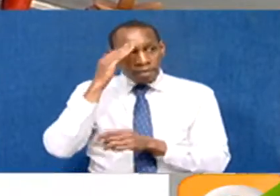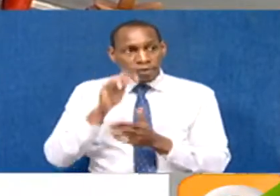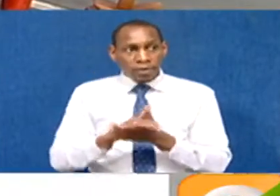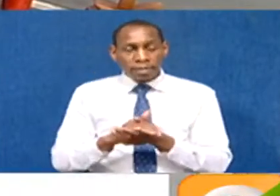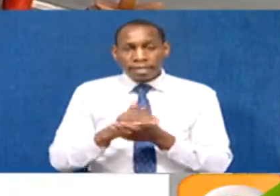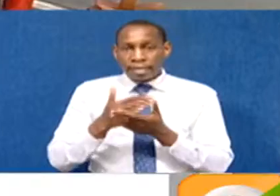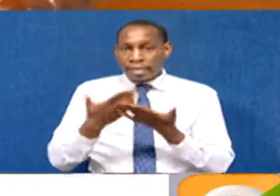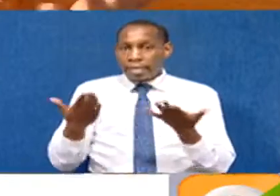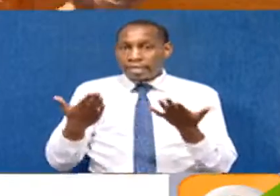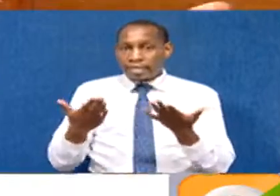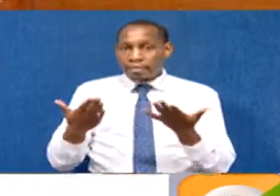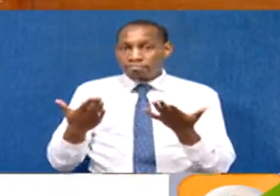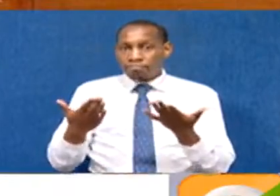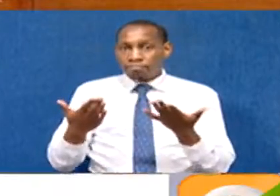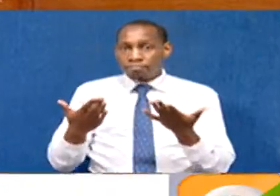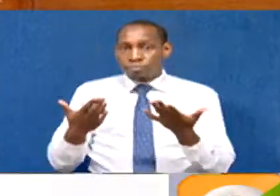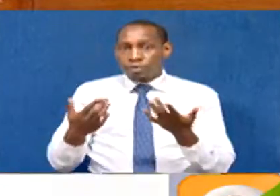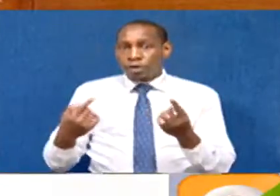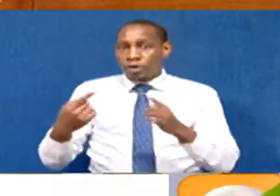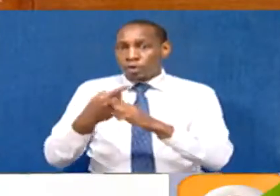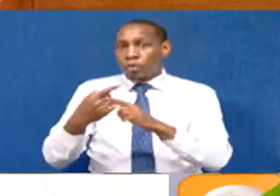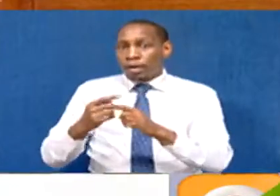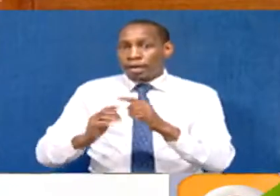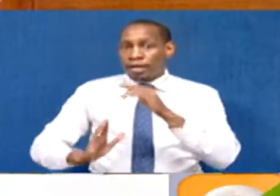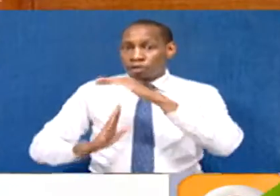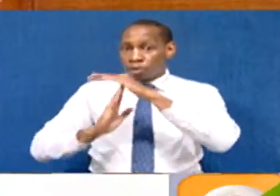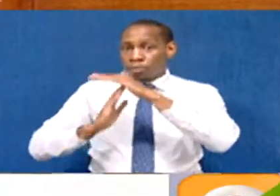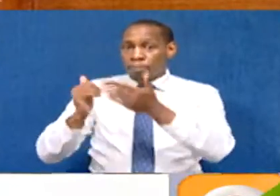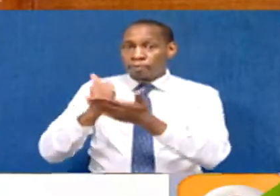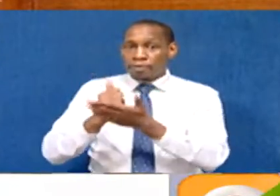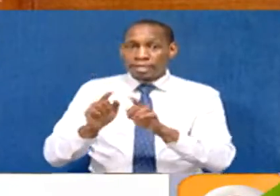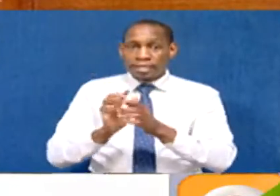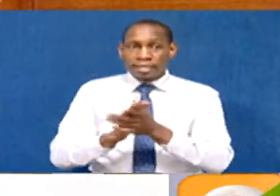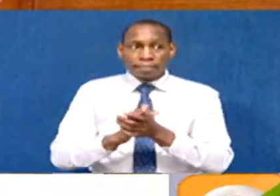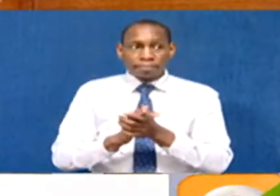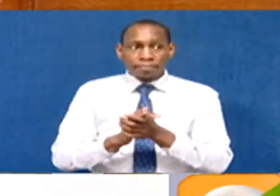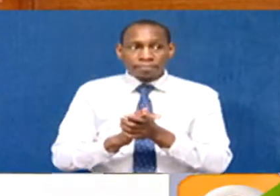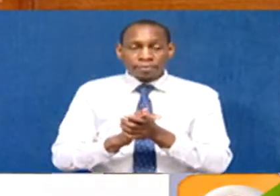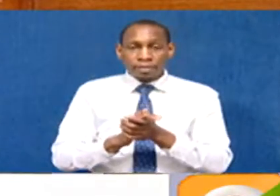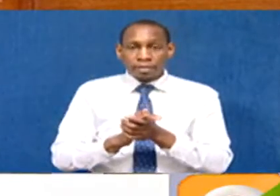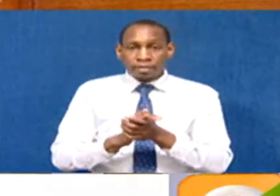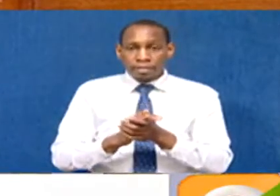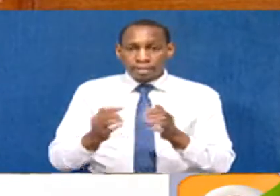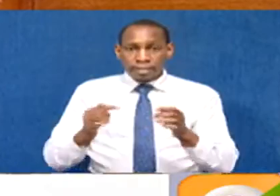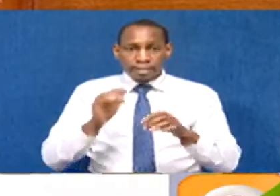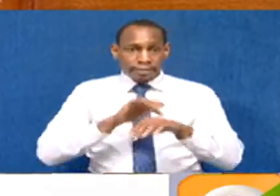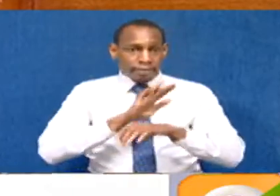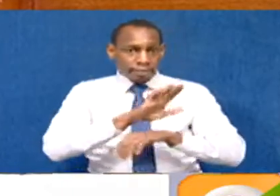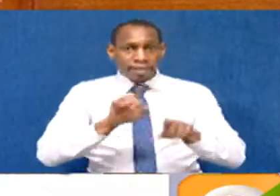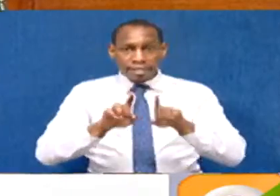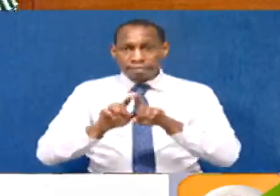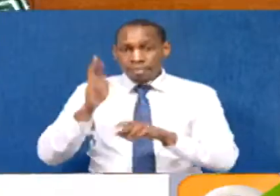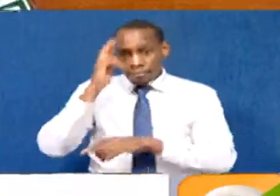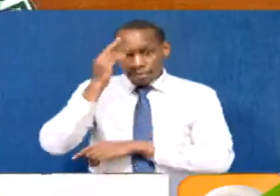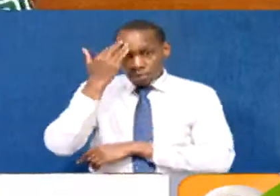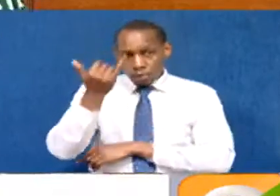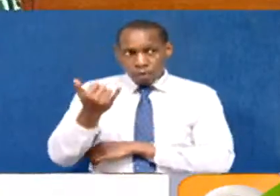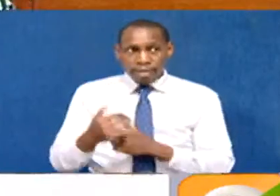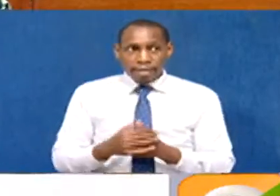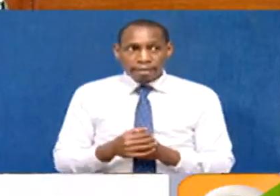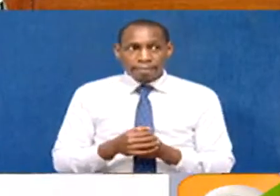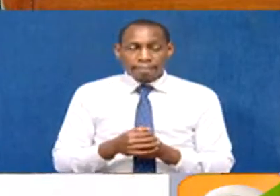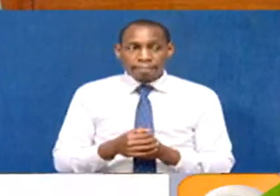any discomfort in that high office becomes a discomfort to the country. And that's why maybe there was